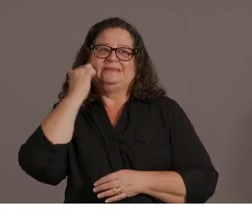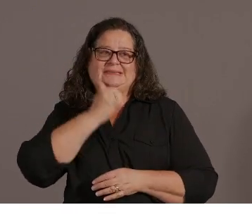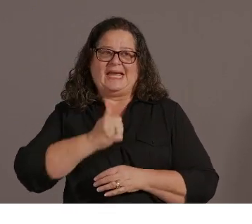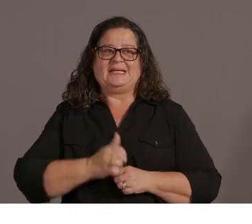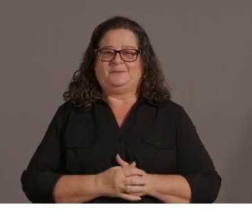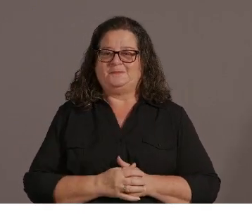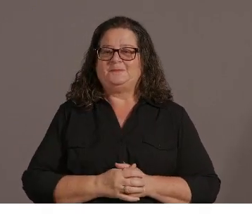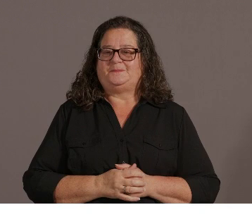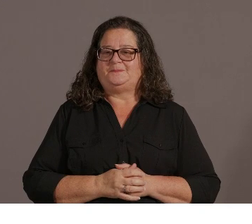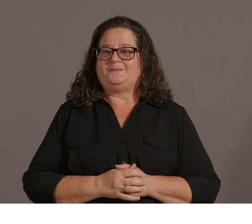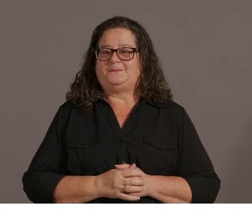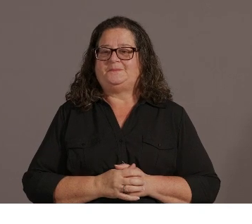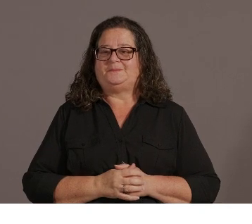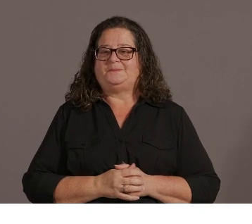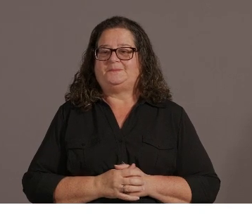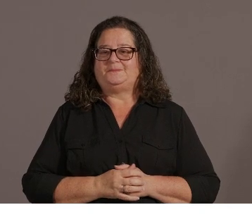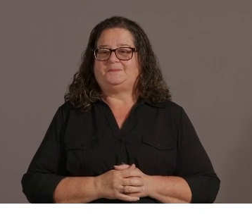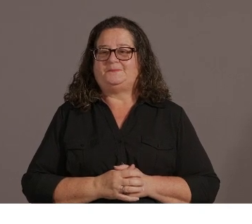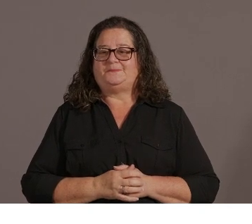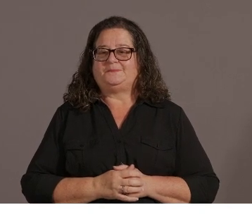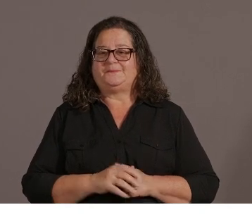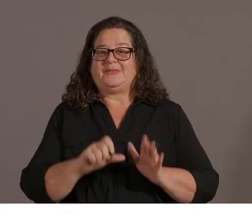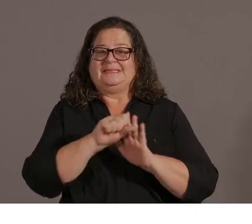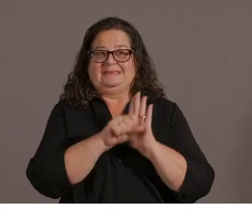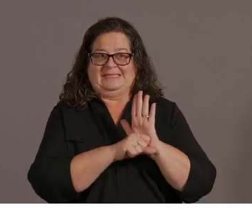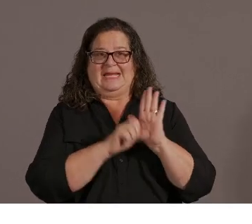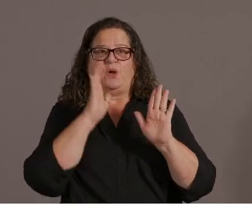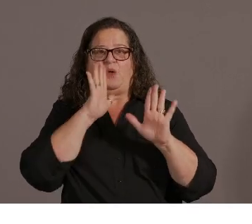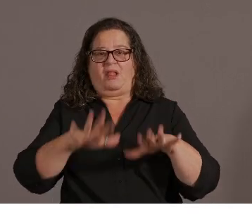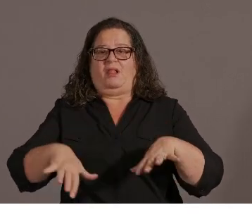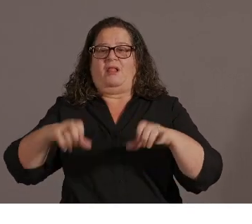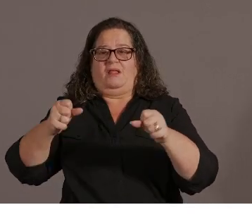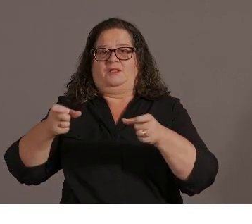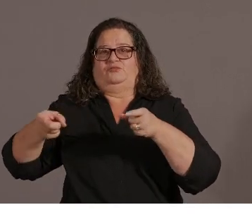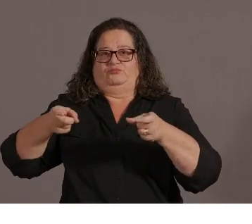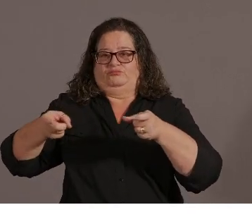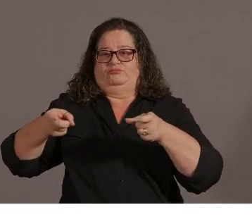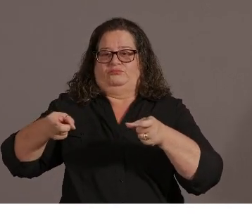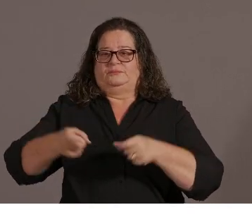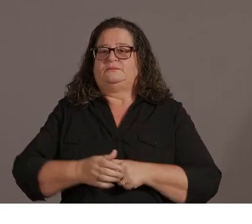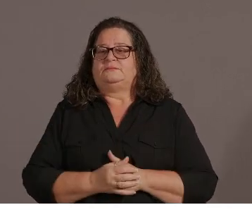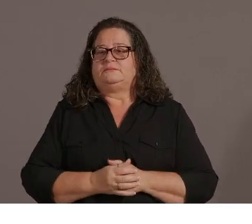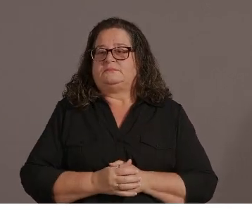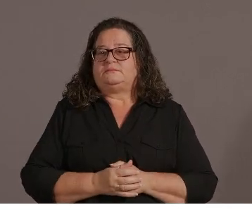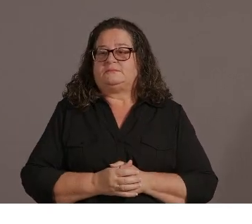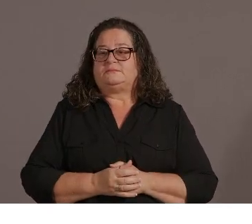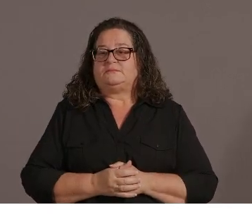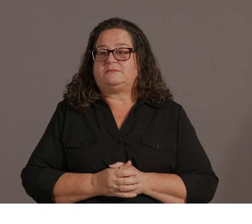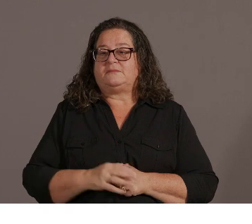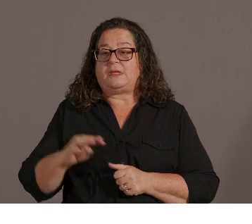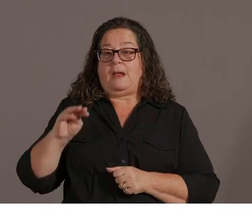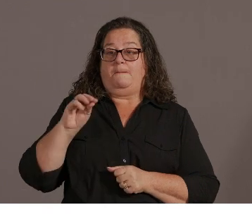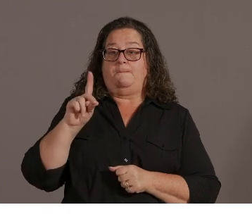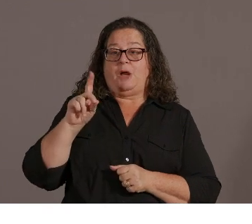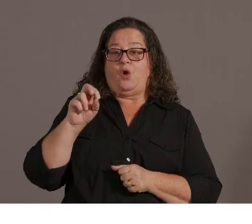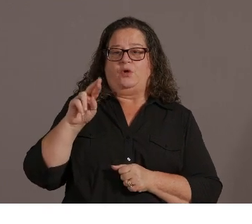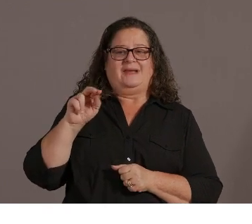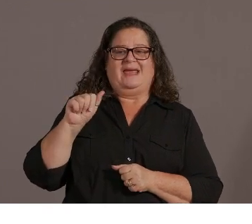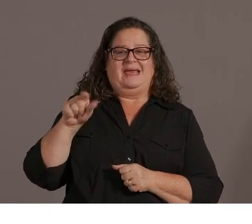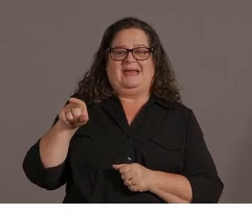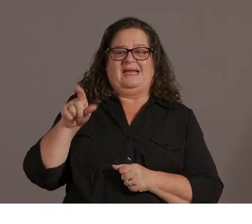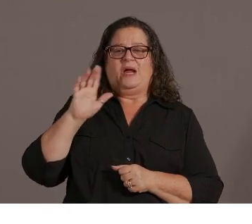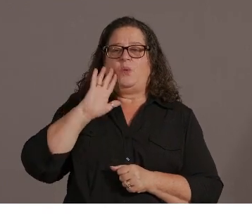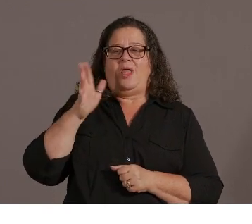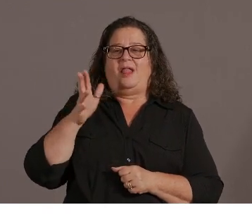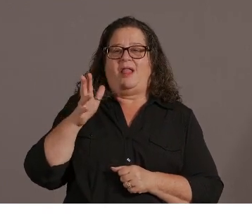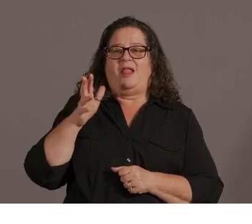a state-operated site, it will be transitioned over to the Pfizer vaccine. However, those that got their